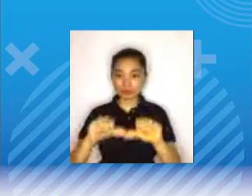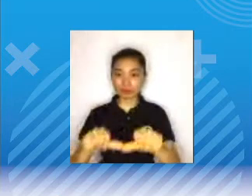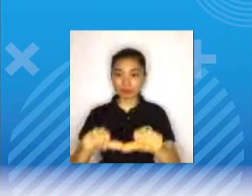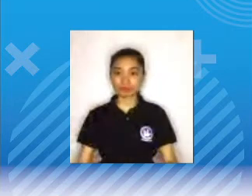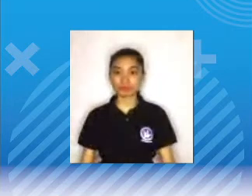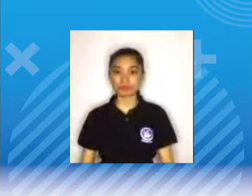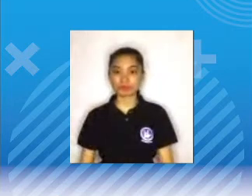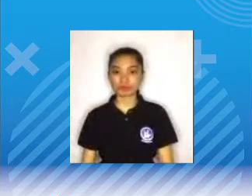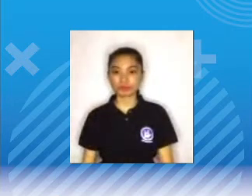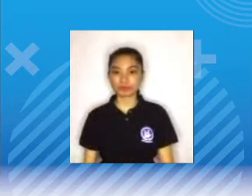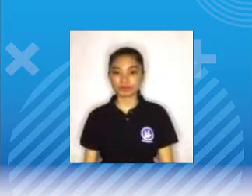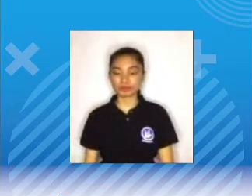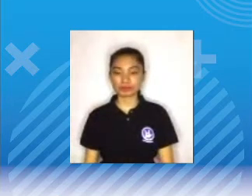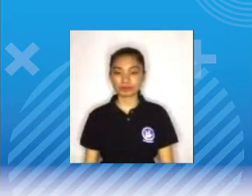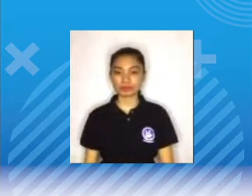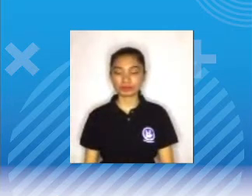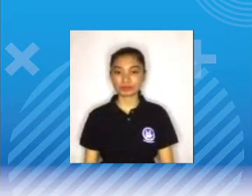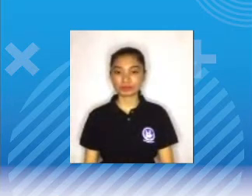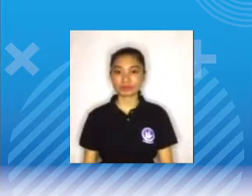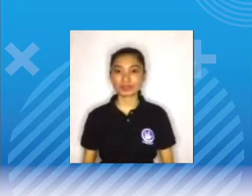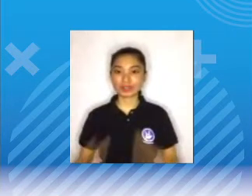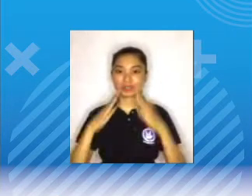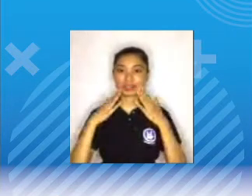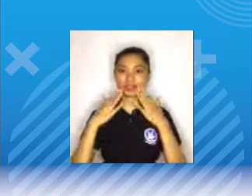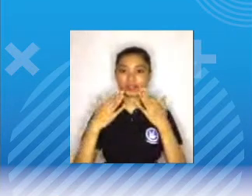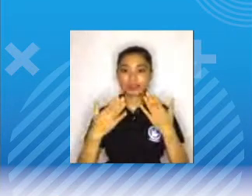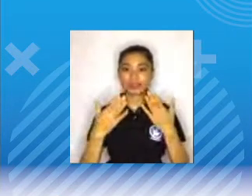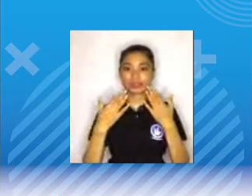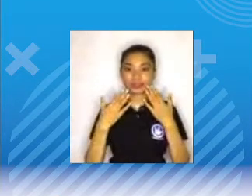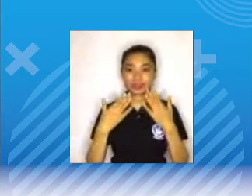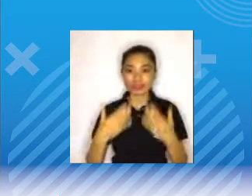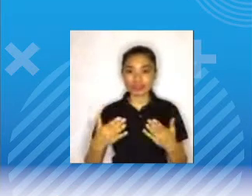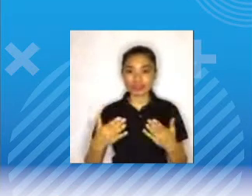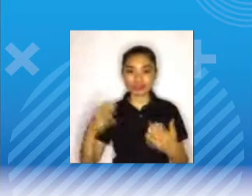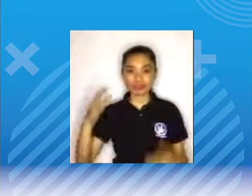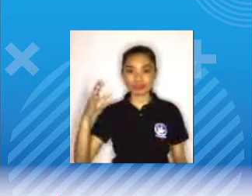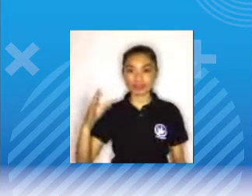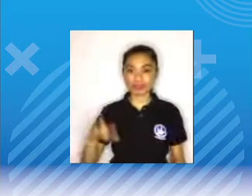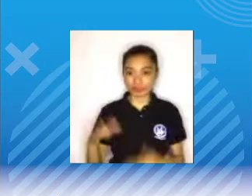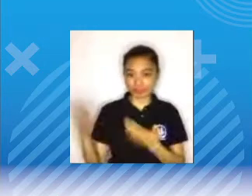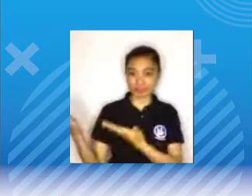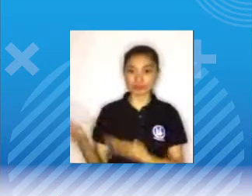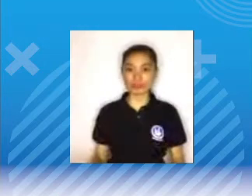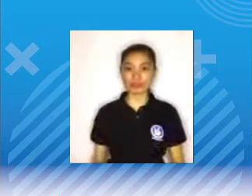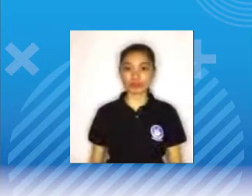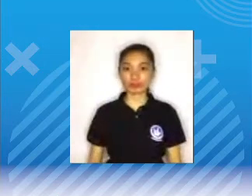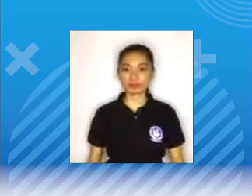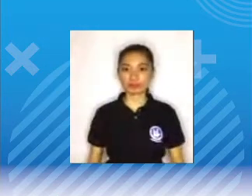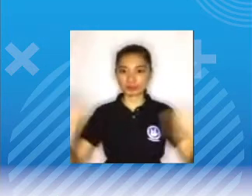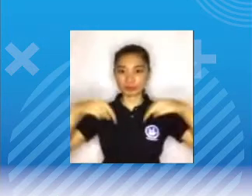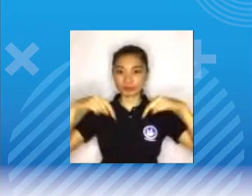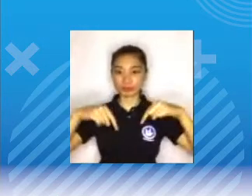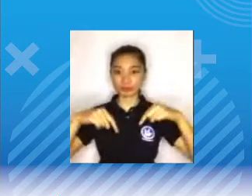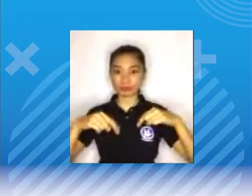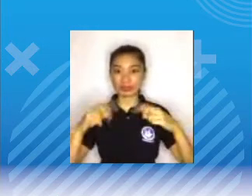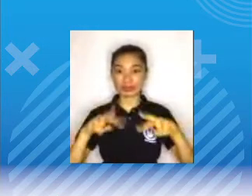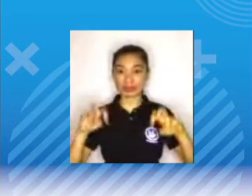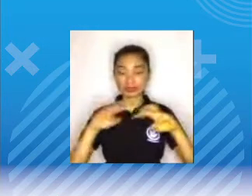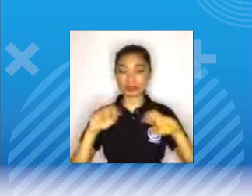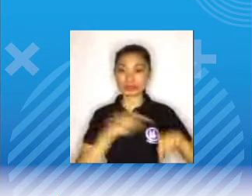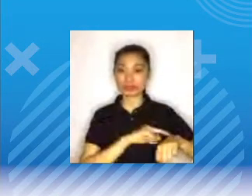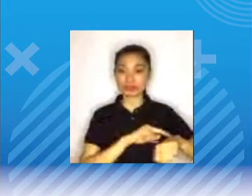Ayan, thank you Director Roger. So nakikita niyo po na itong Research O Clock isang bahagi lang po ito ng pangmalawakan